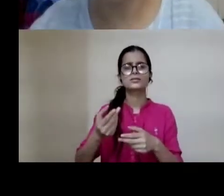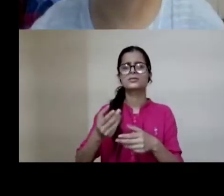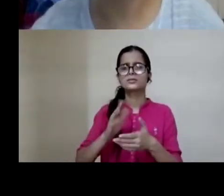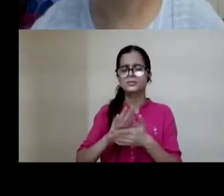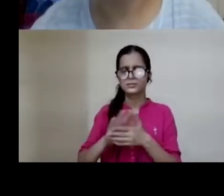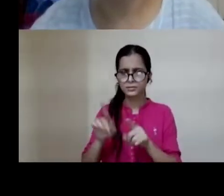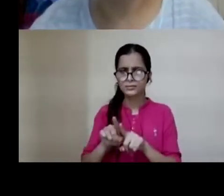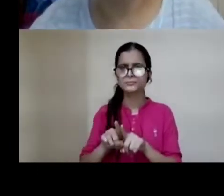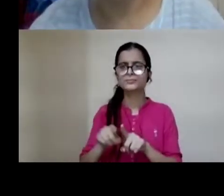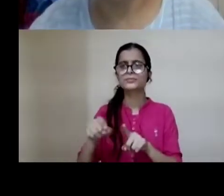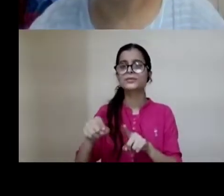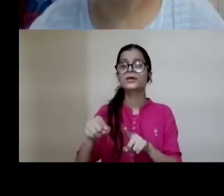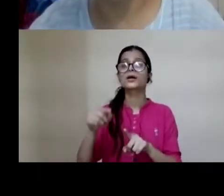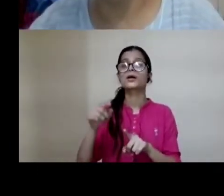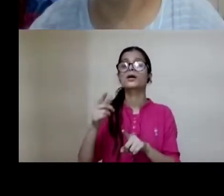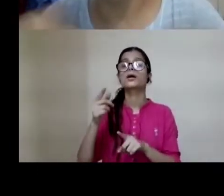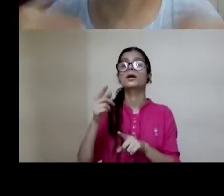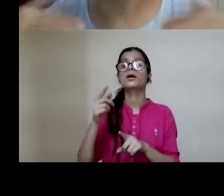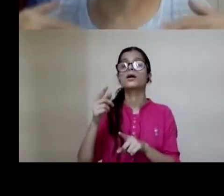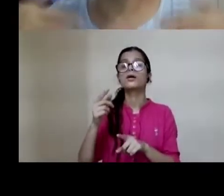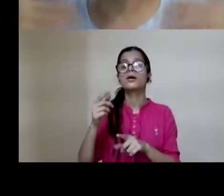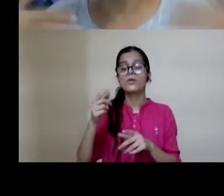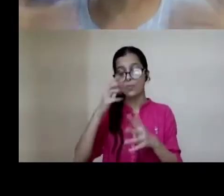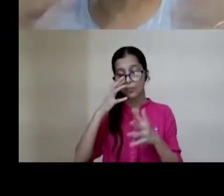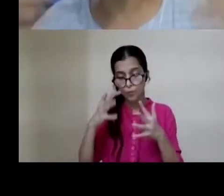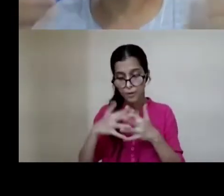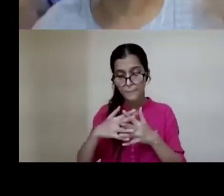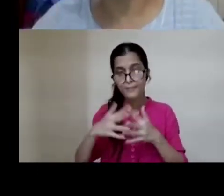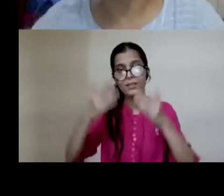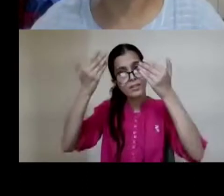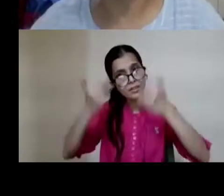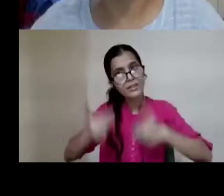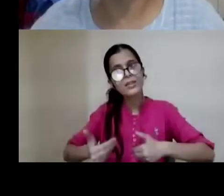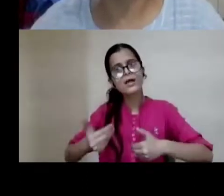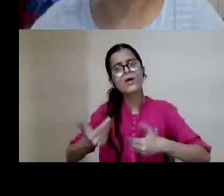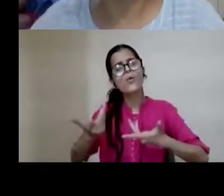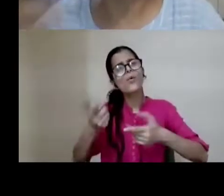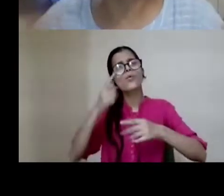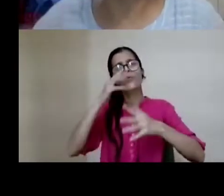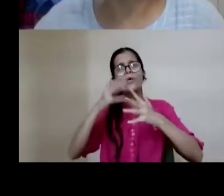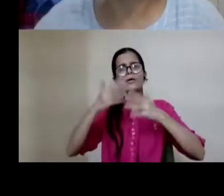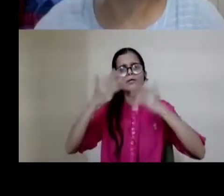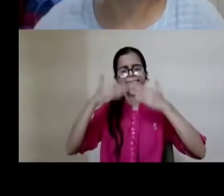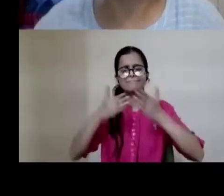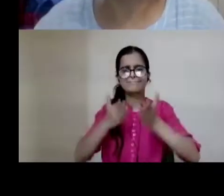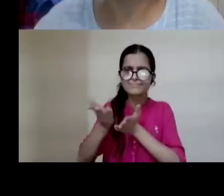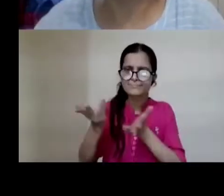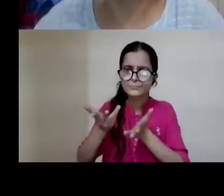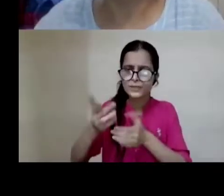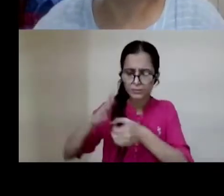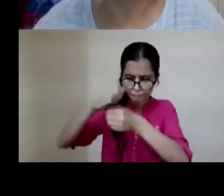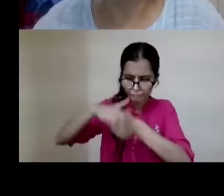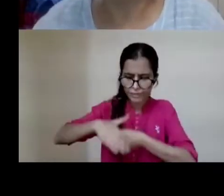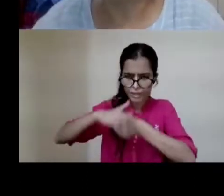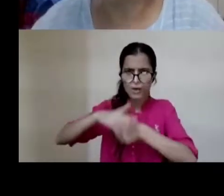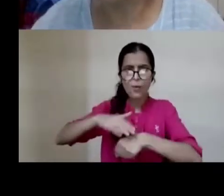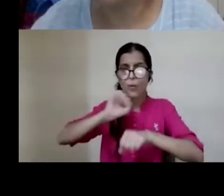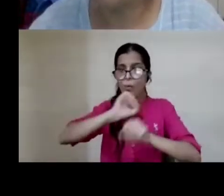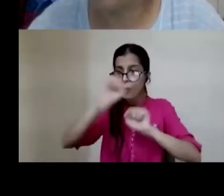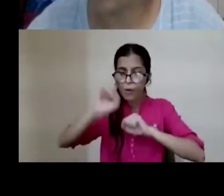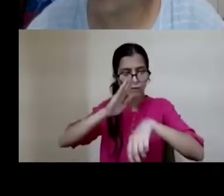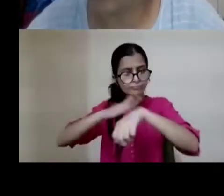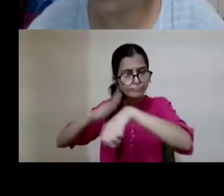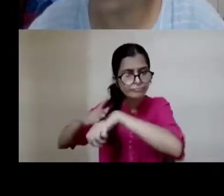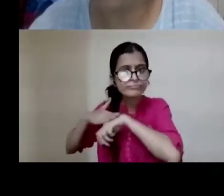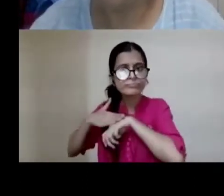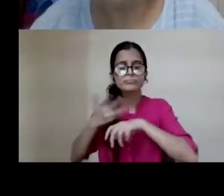women, and within the way in which you are being a woman and the sort of oppression you're experiencing, it's not the same